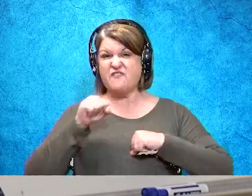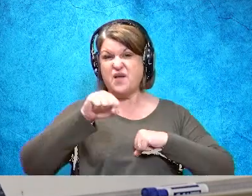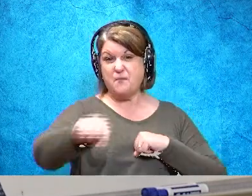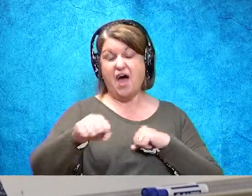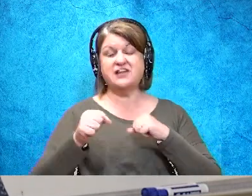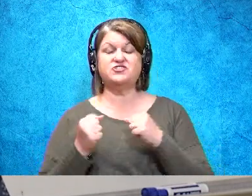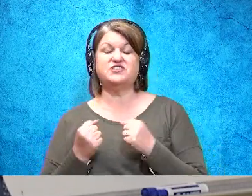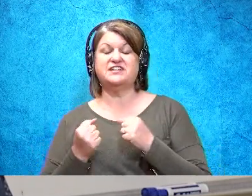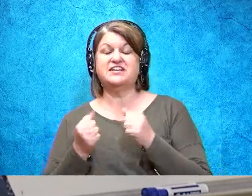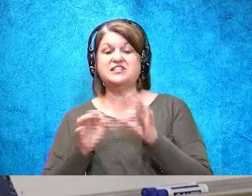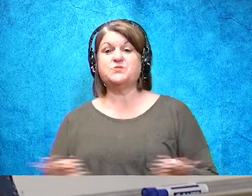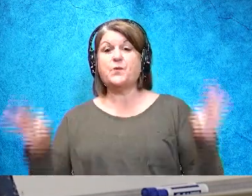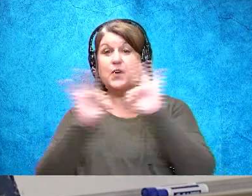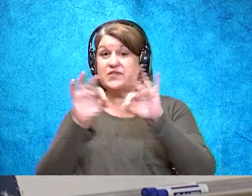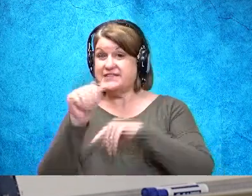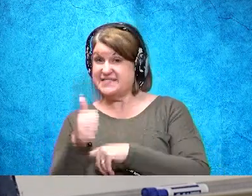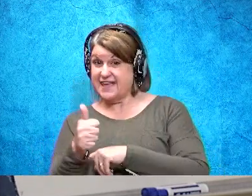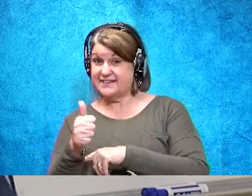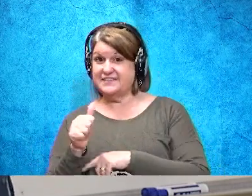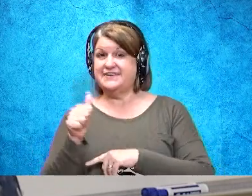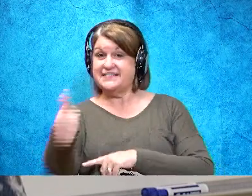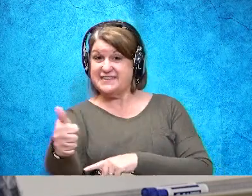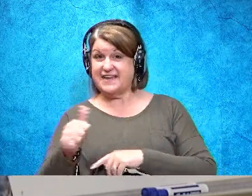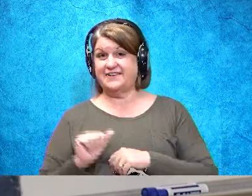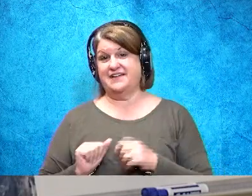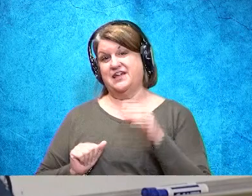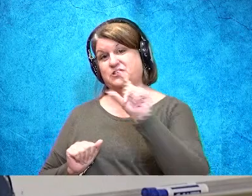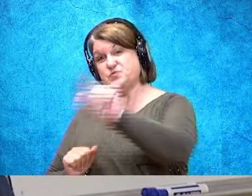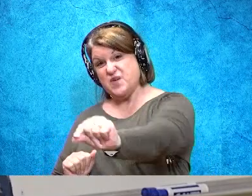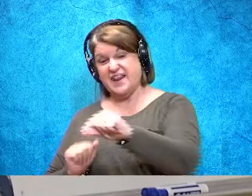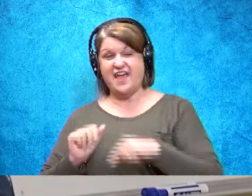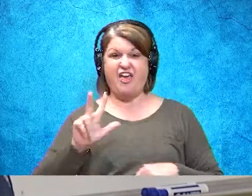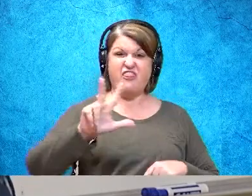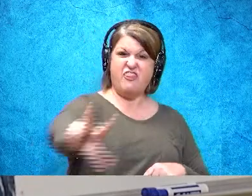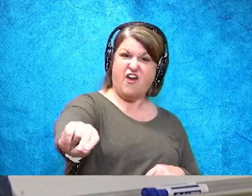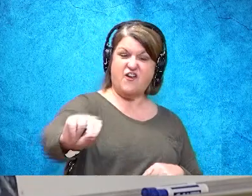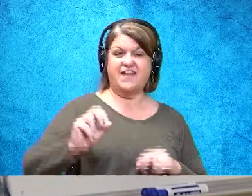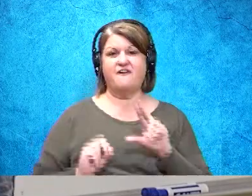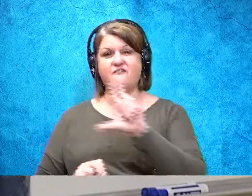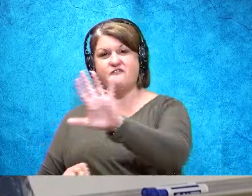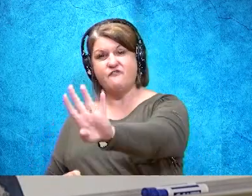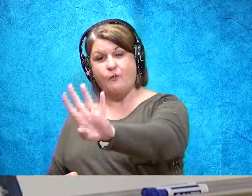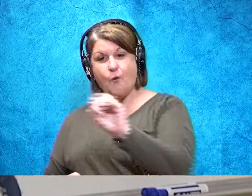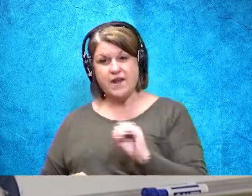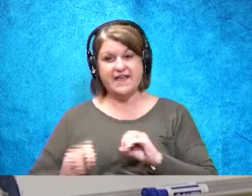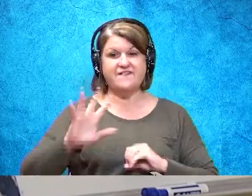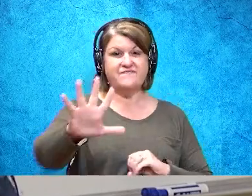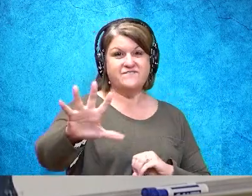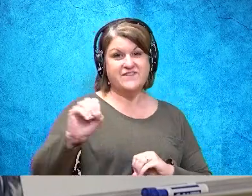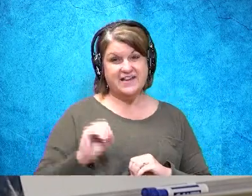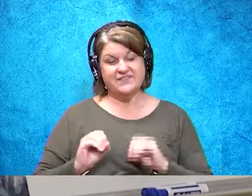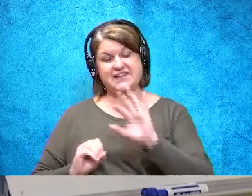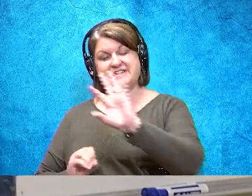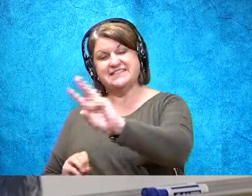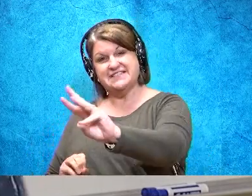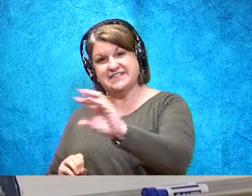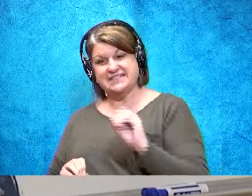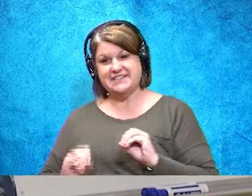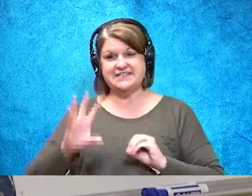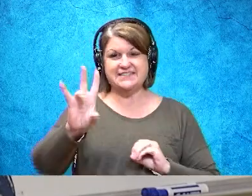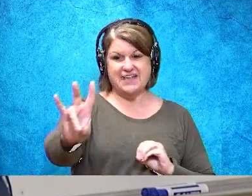10, starting at zero. 10, 20, 30, 40, 50,